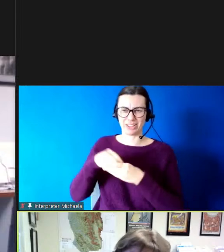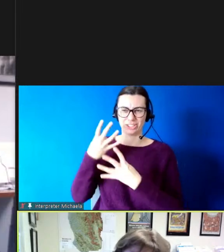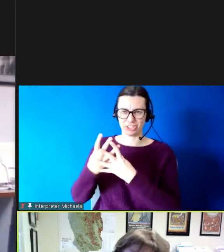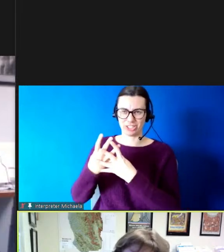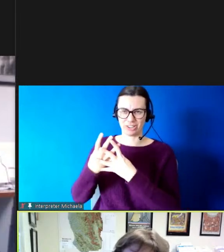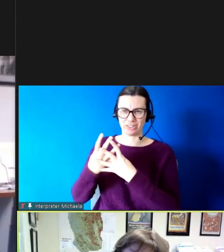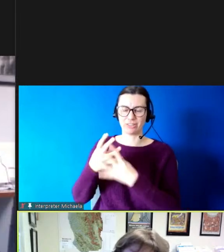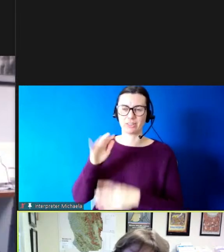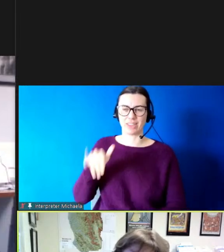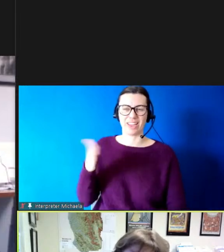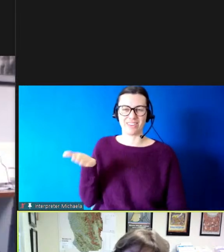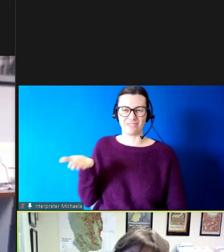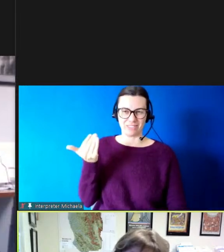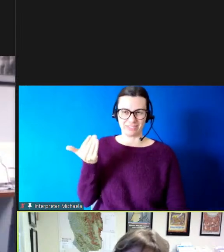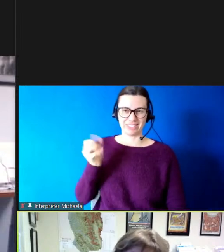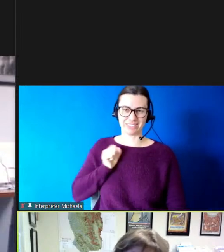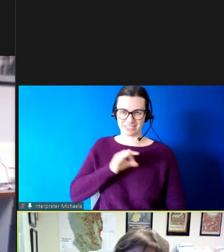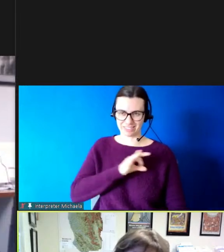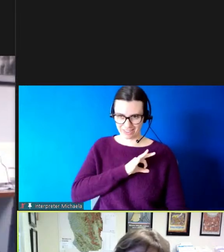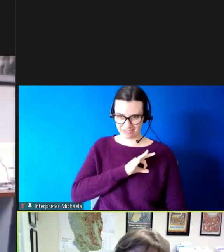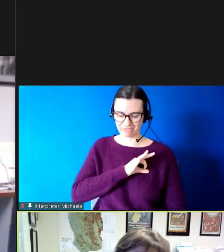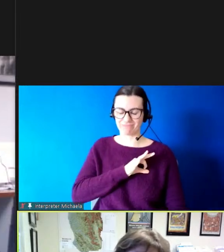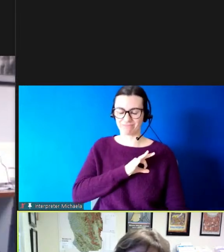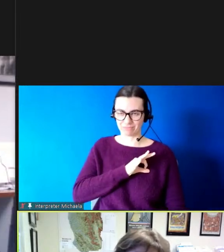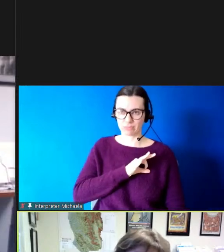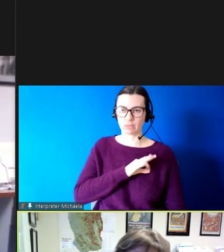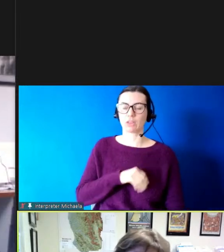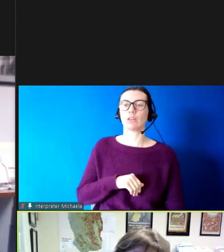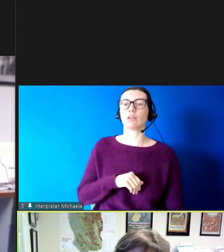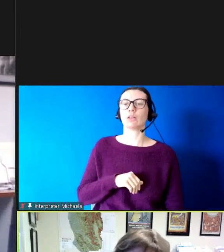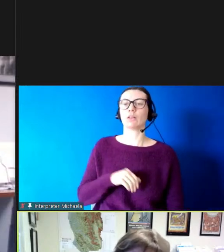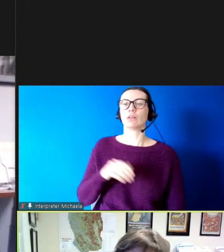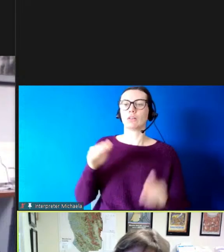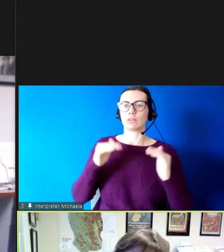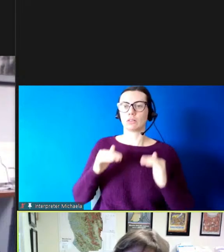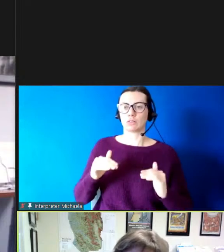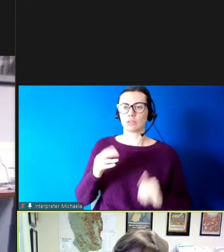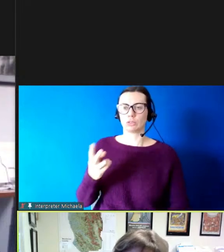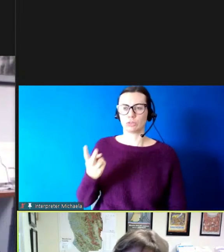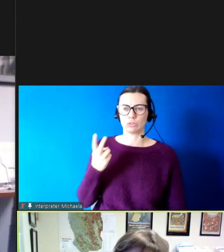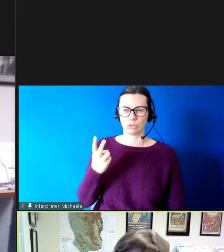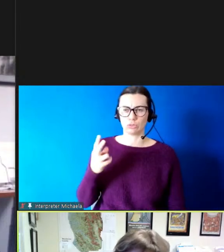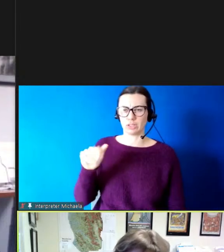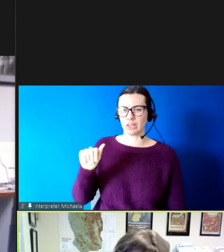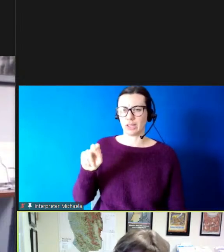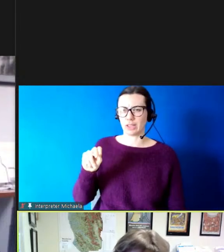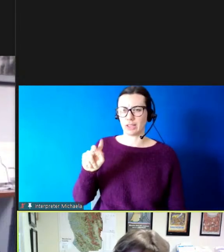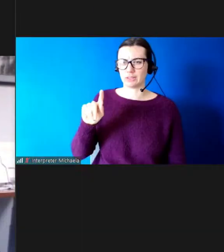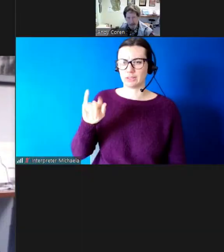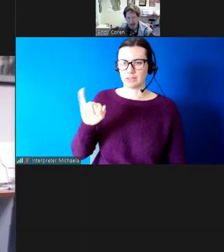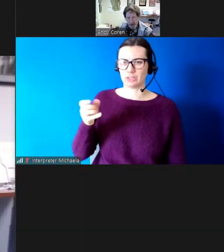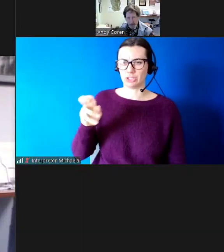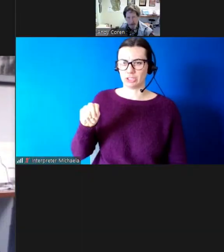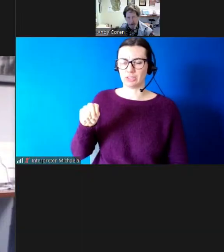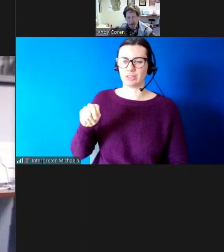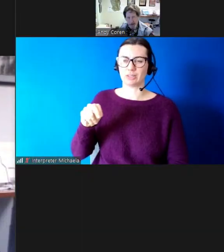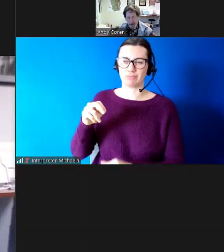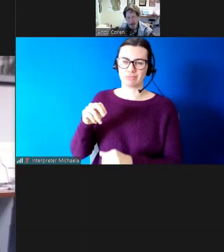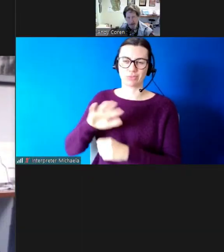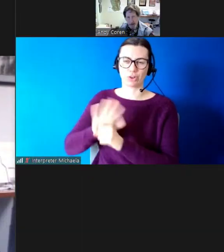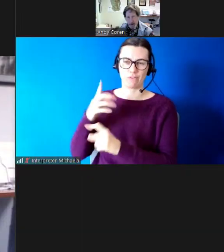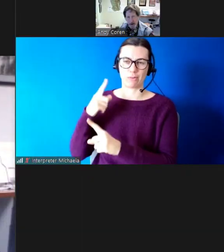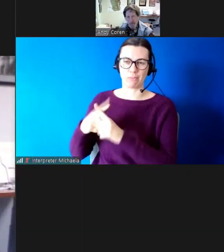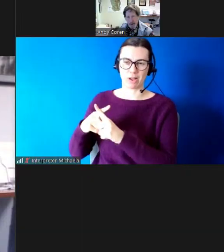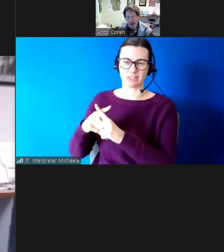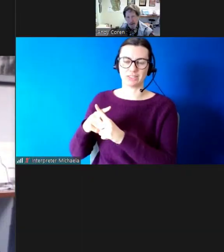15 staff, and now 2 antigen positive inmates. And these are all being